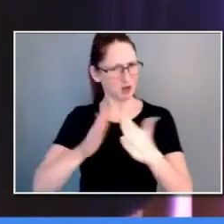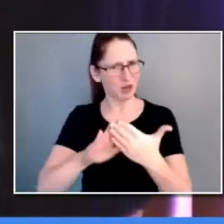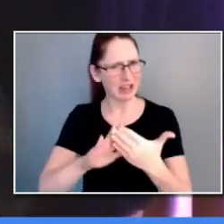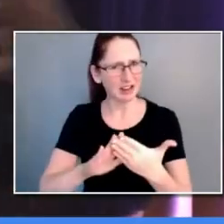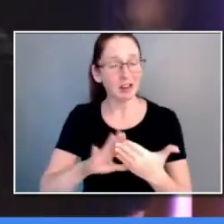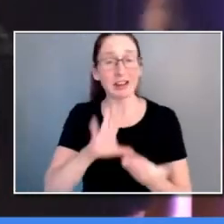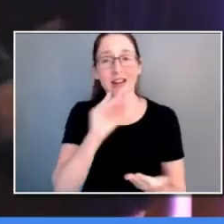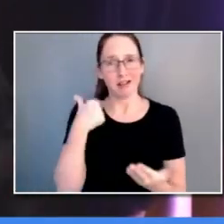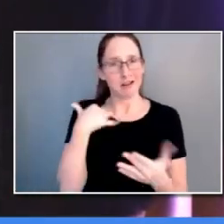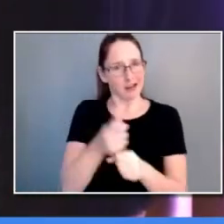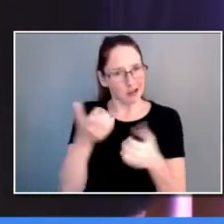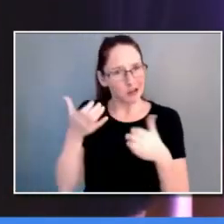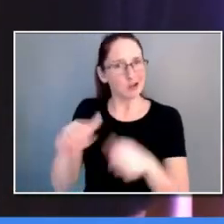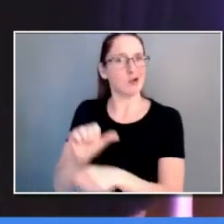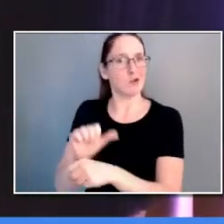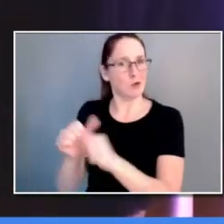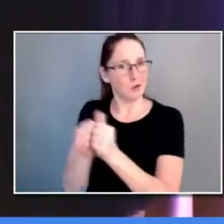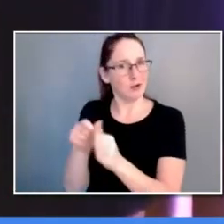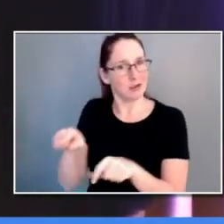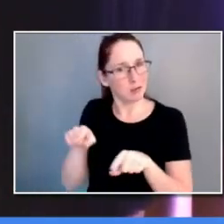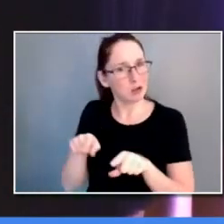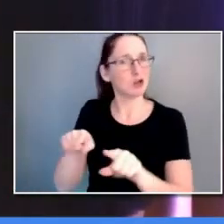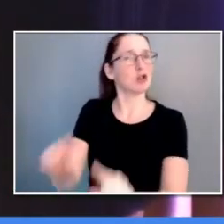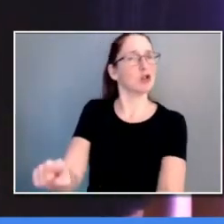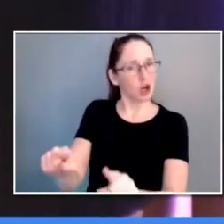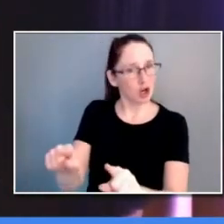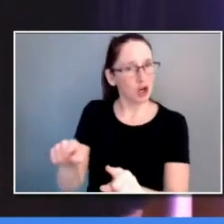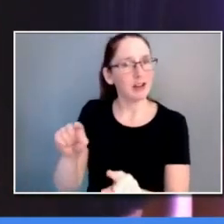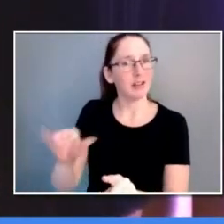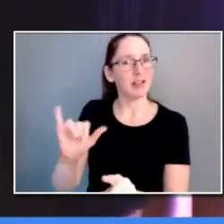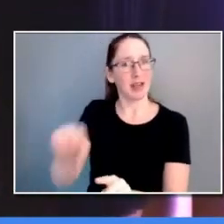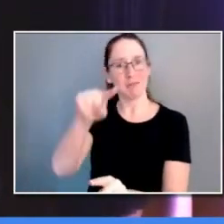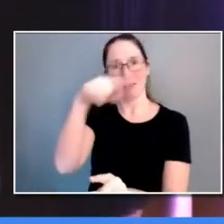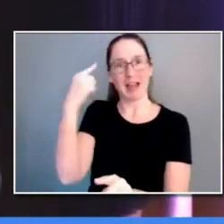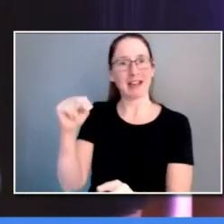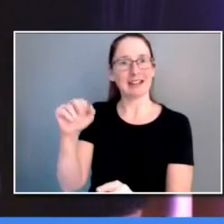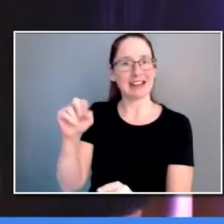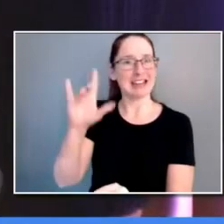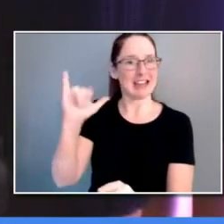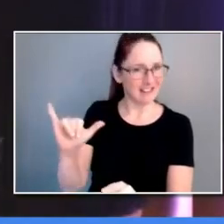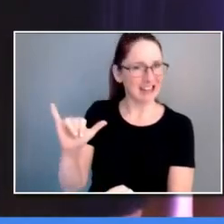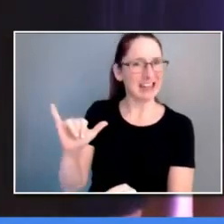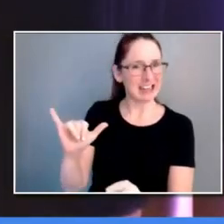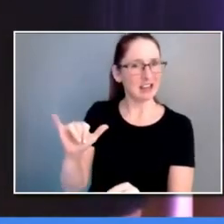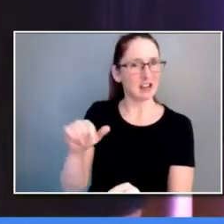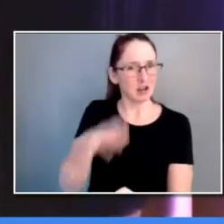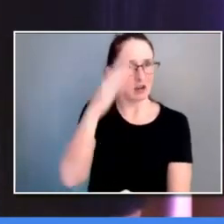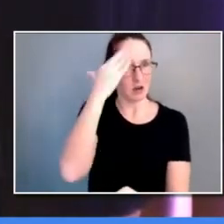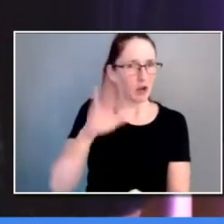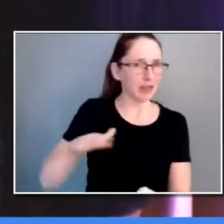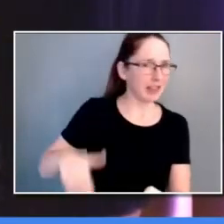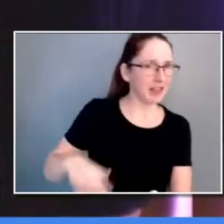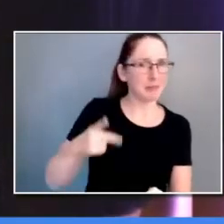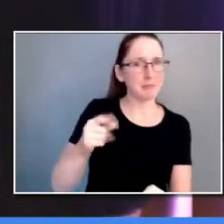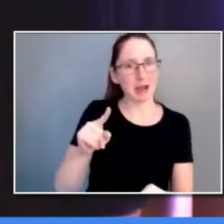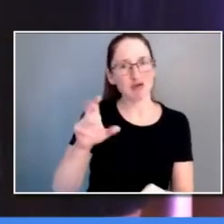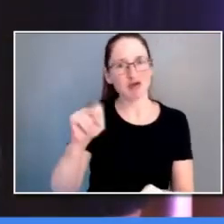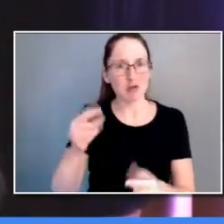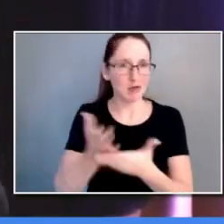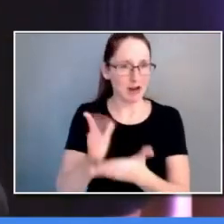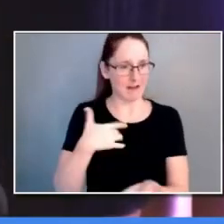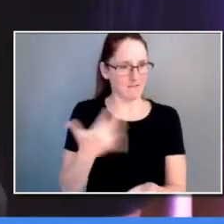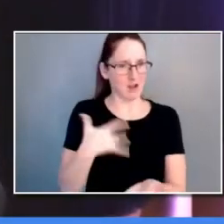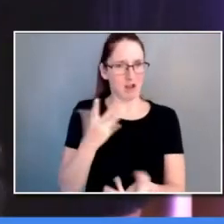I got a chance to work with him during the Black Nativity with, the late Patronelle Wright. And, I just feel like I'm a part